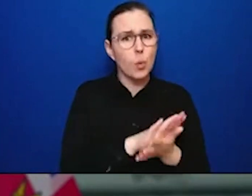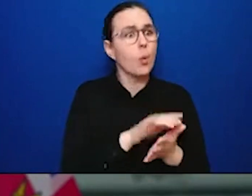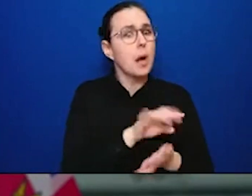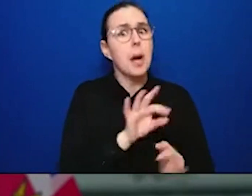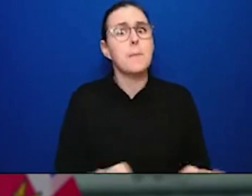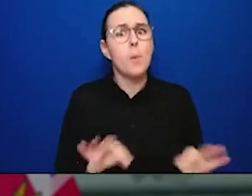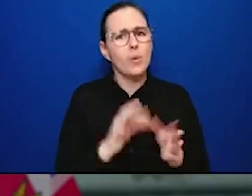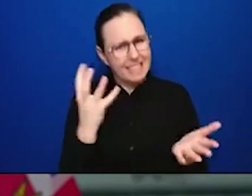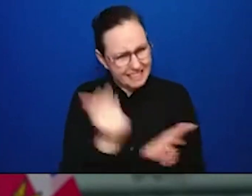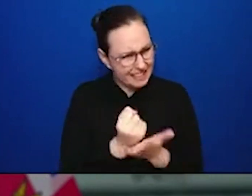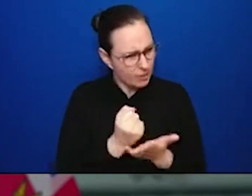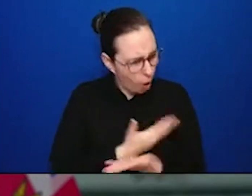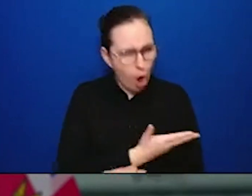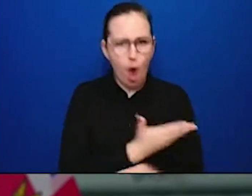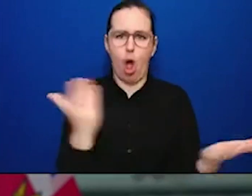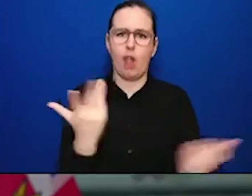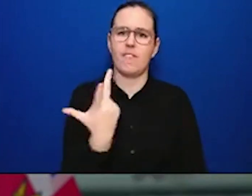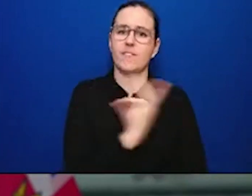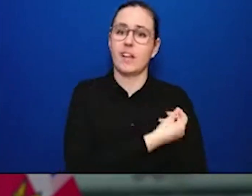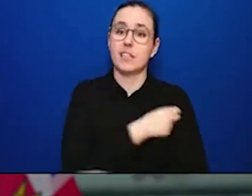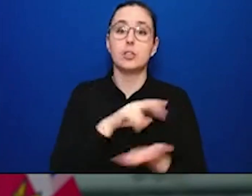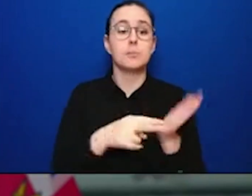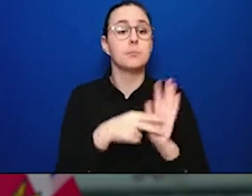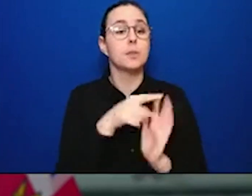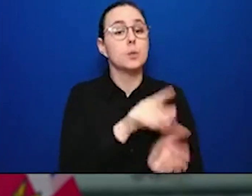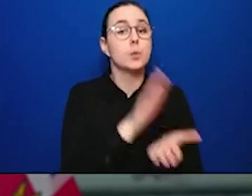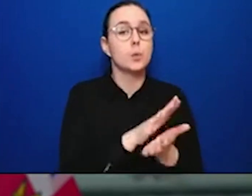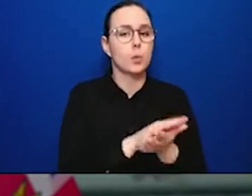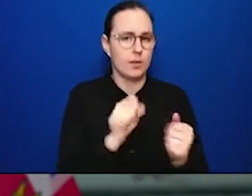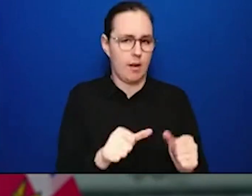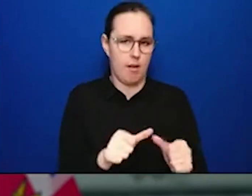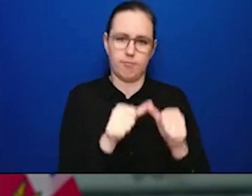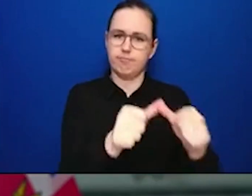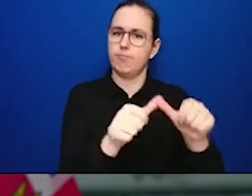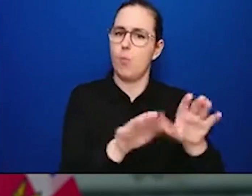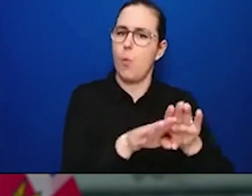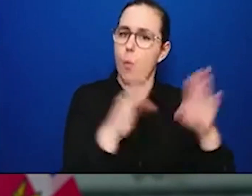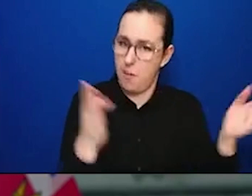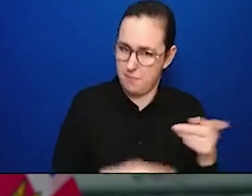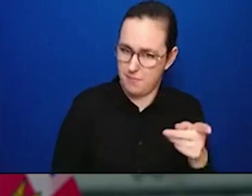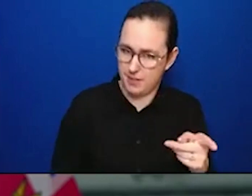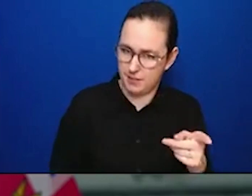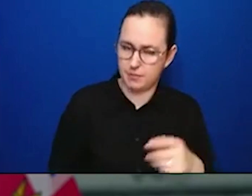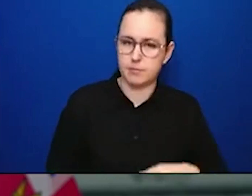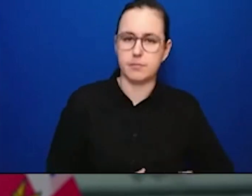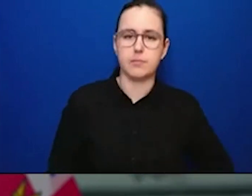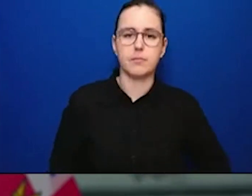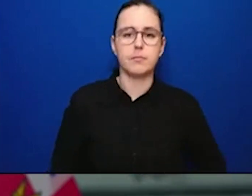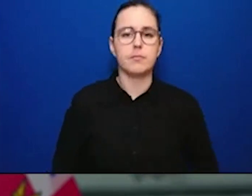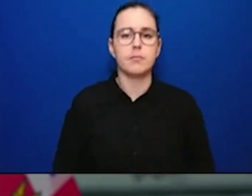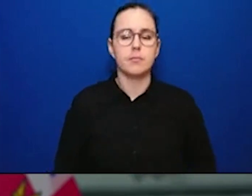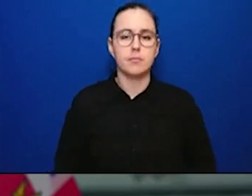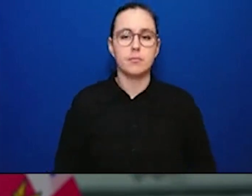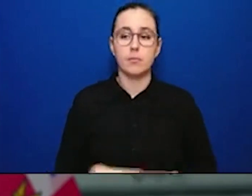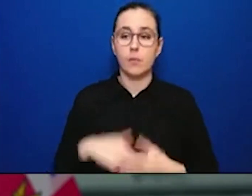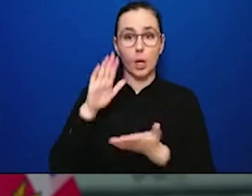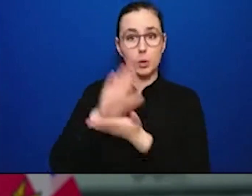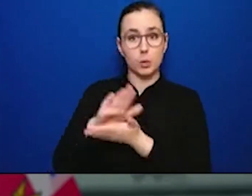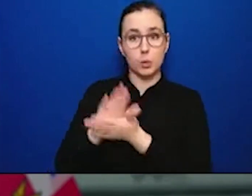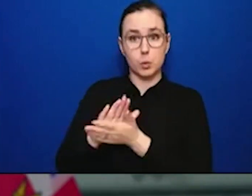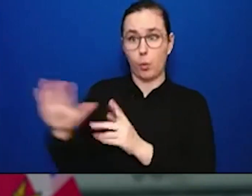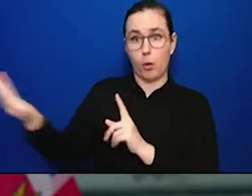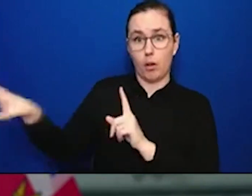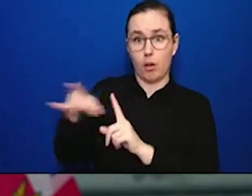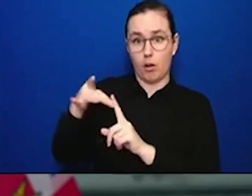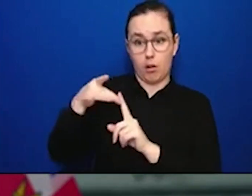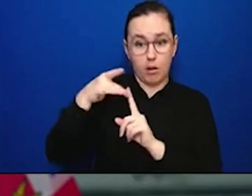are most definitely a reflection and extension of our communities, they have not, and we've seen this consistently, and there's no reason to think it